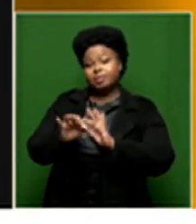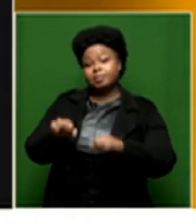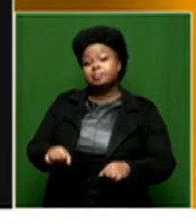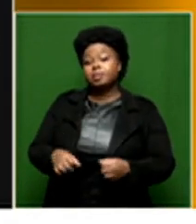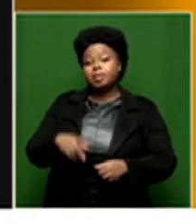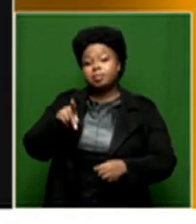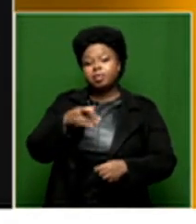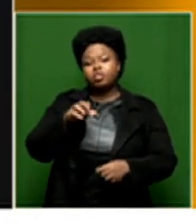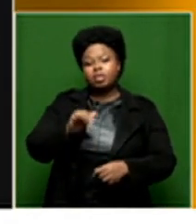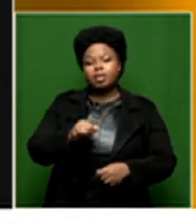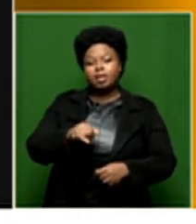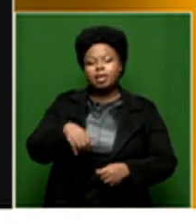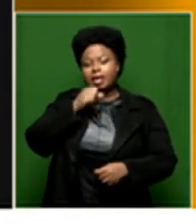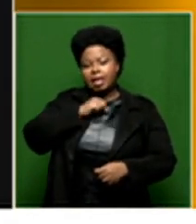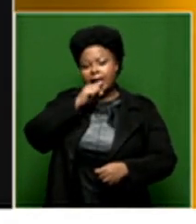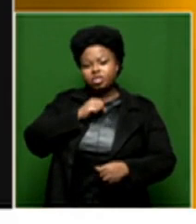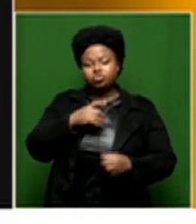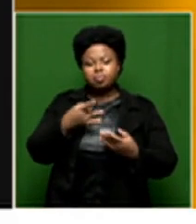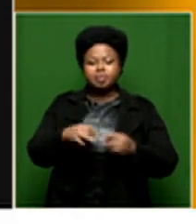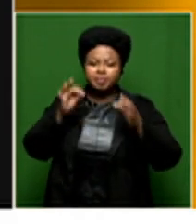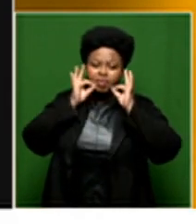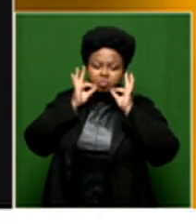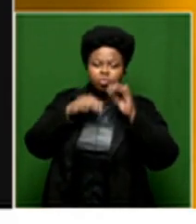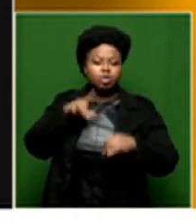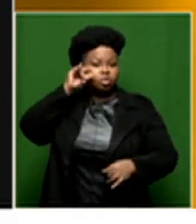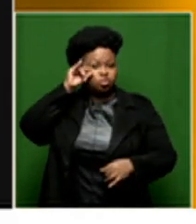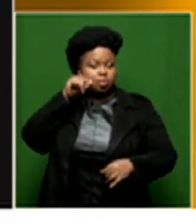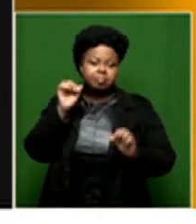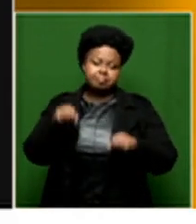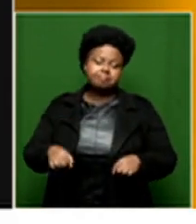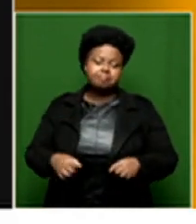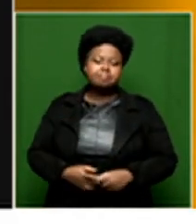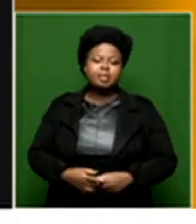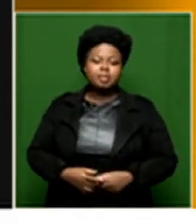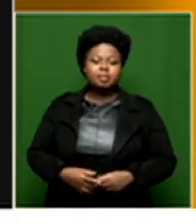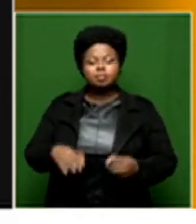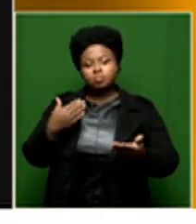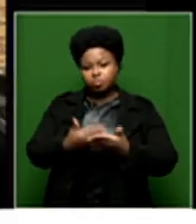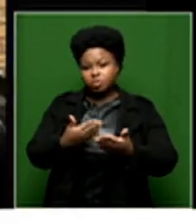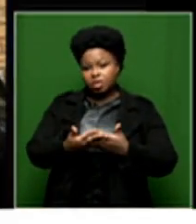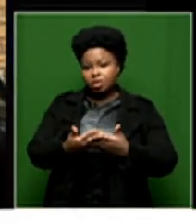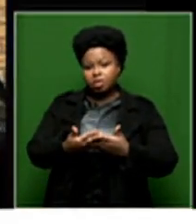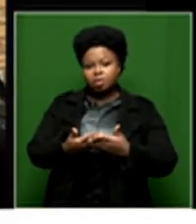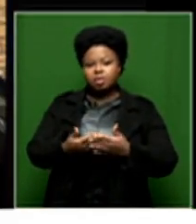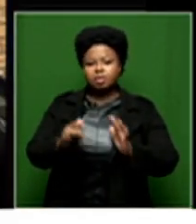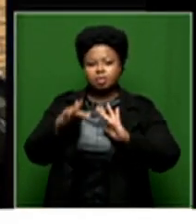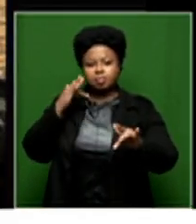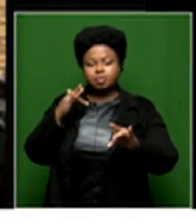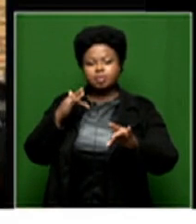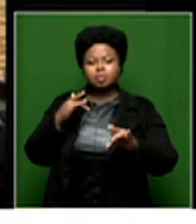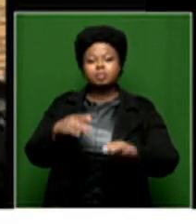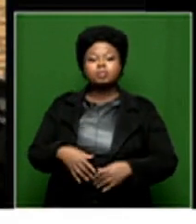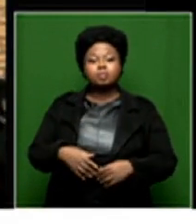pages are Phiri Hice Cream across the board, Facebook, Instagram as well. And then you can actually email